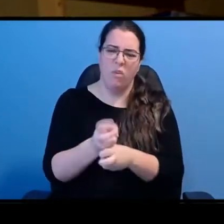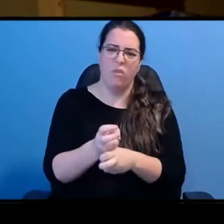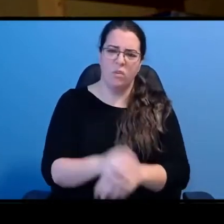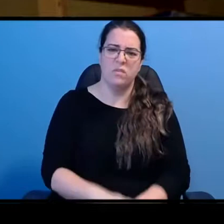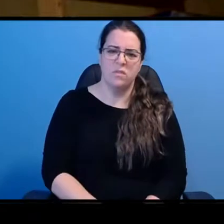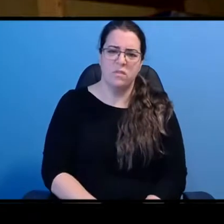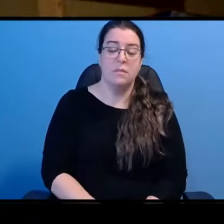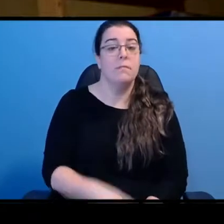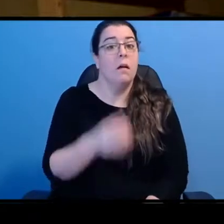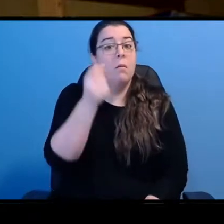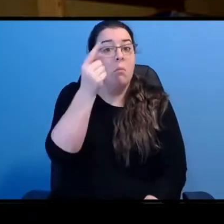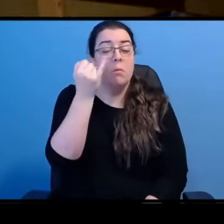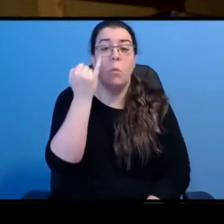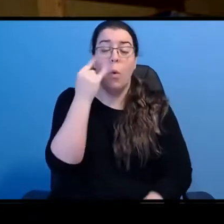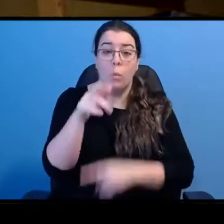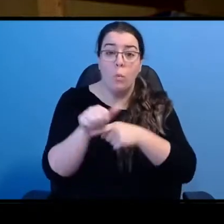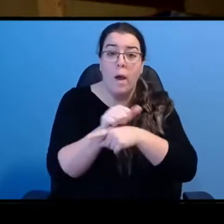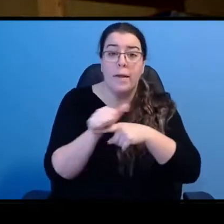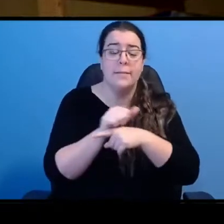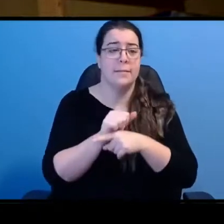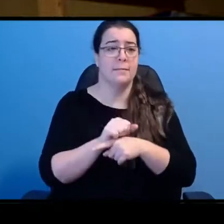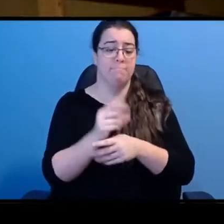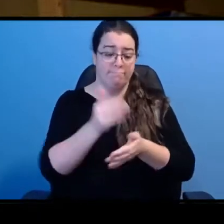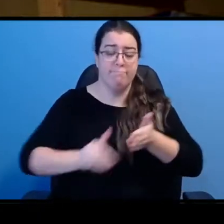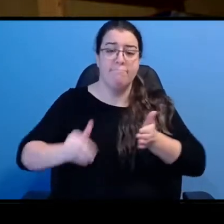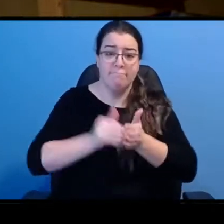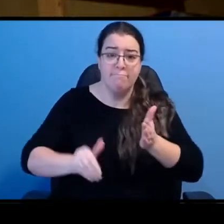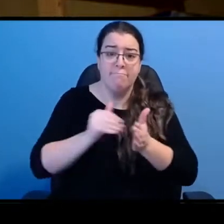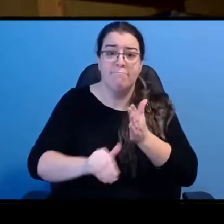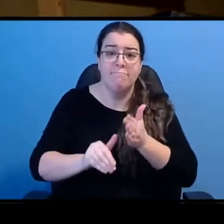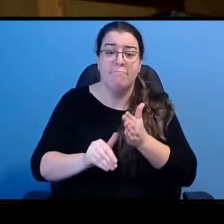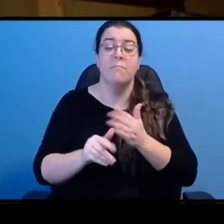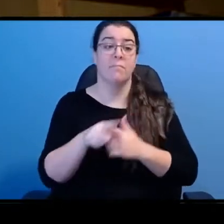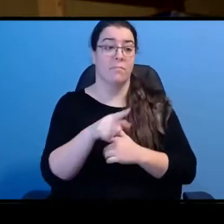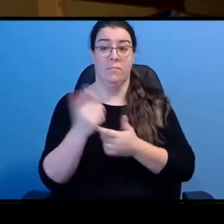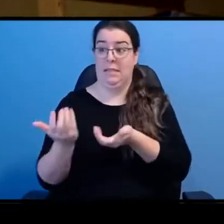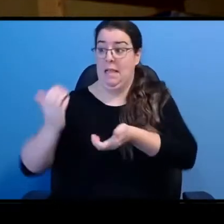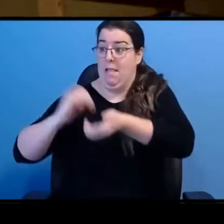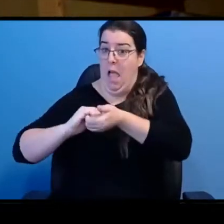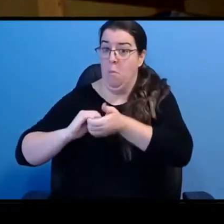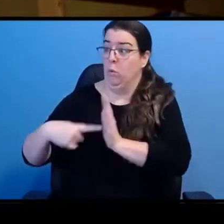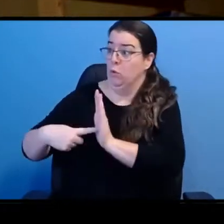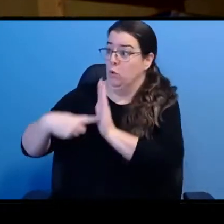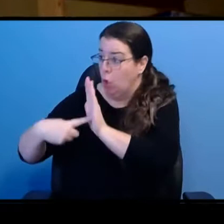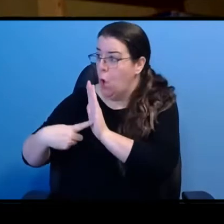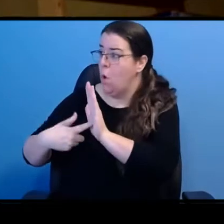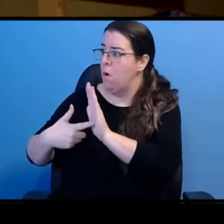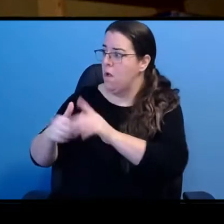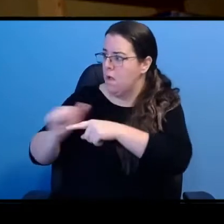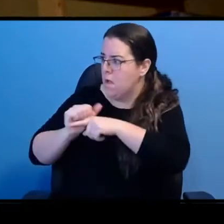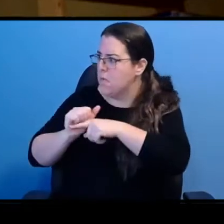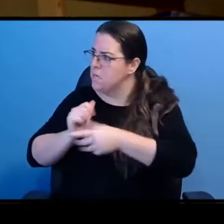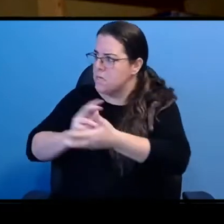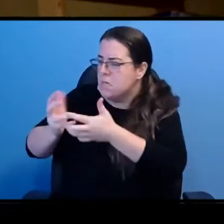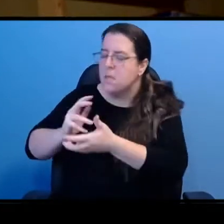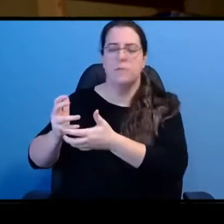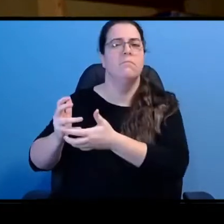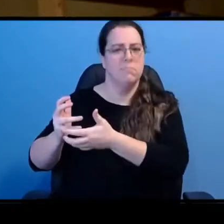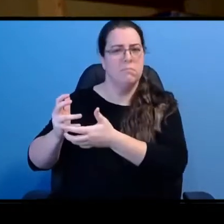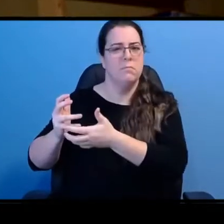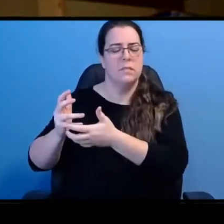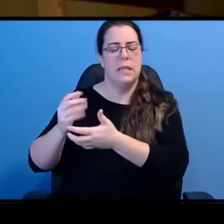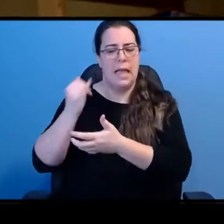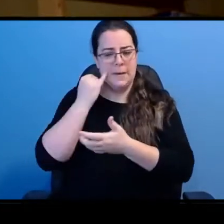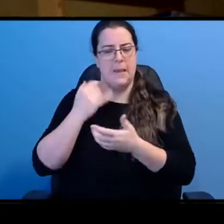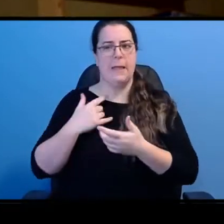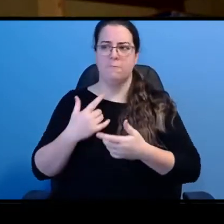you rehearse it, if you work with other people to really get your pitch down, this is something that's coming from your